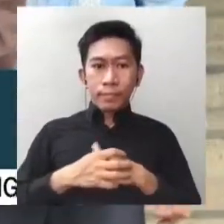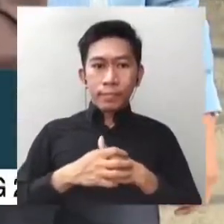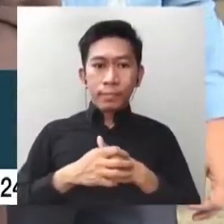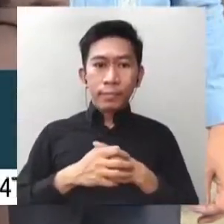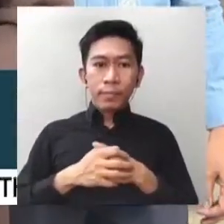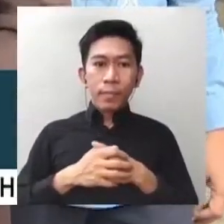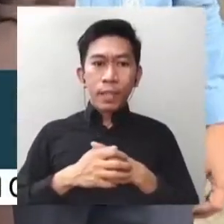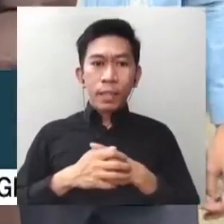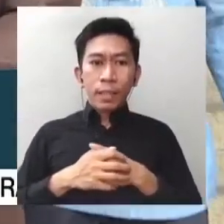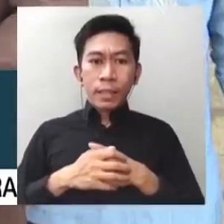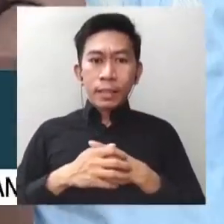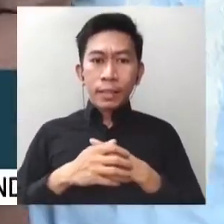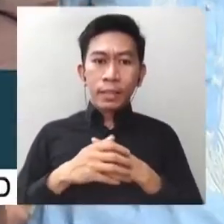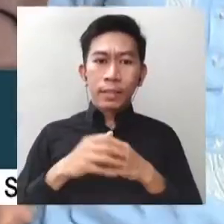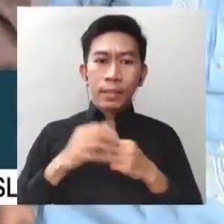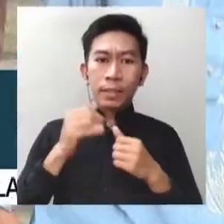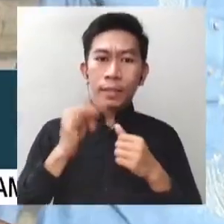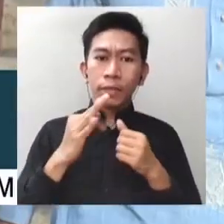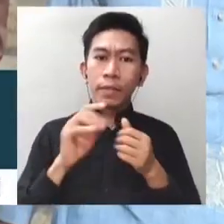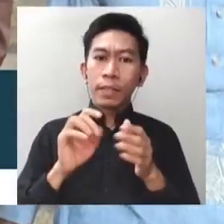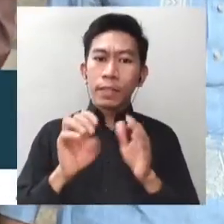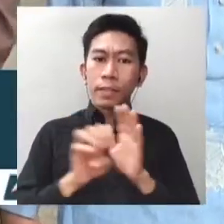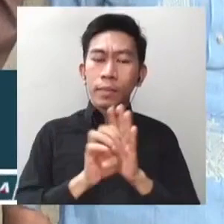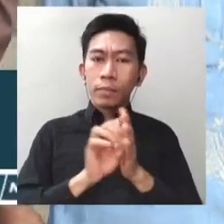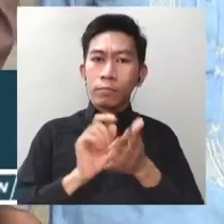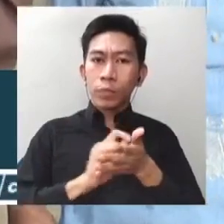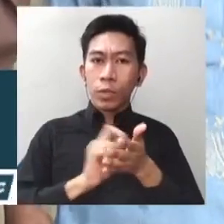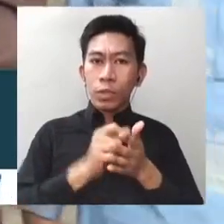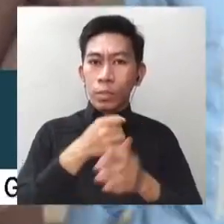If a journalist, you say that to the journalist that that